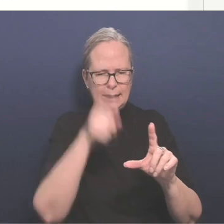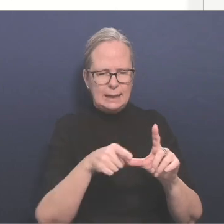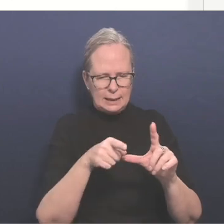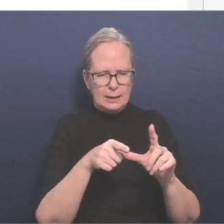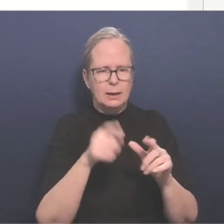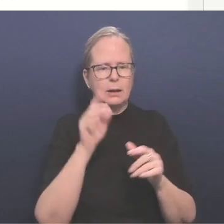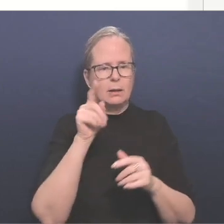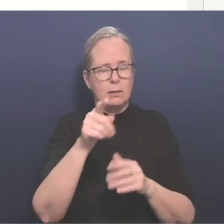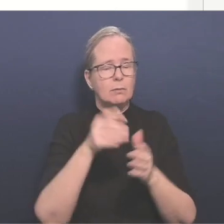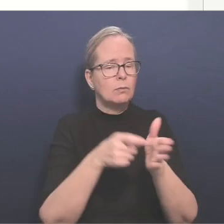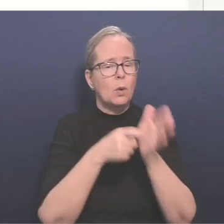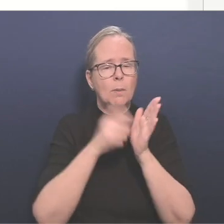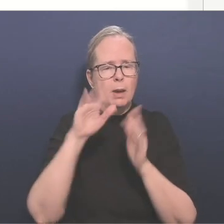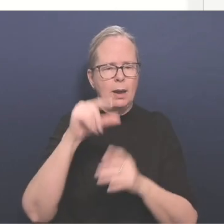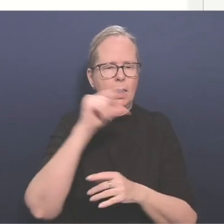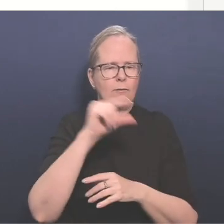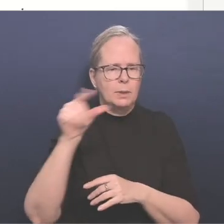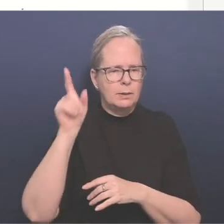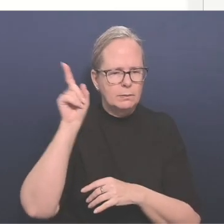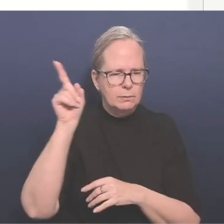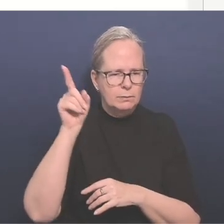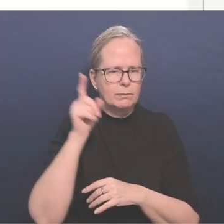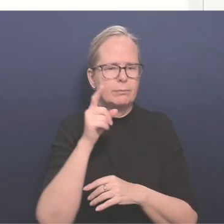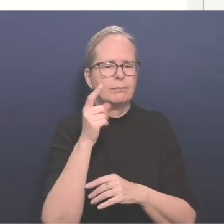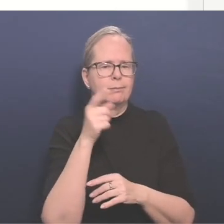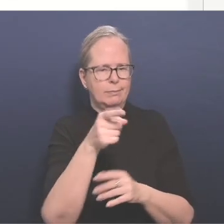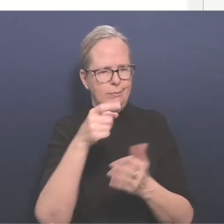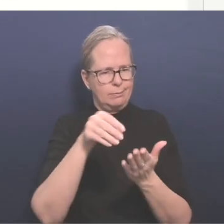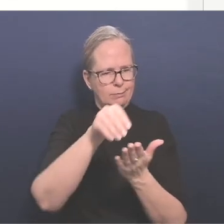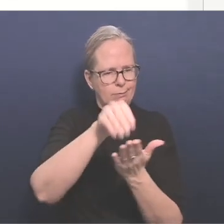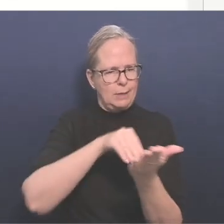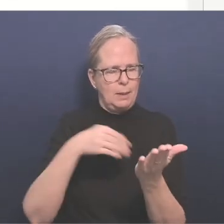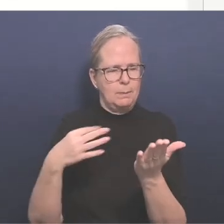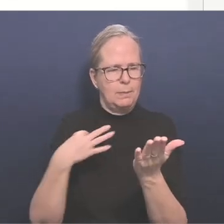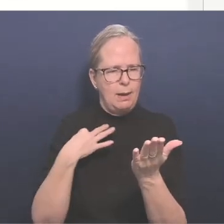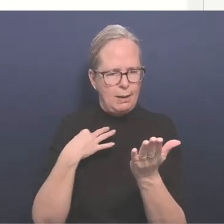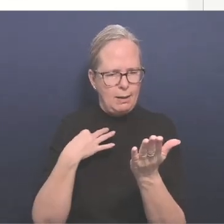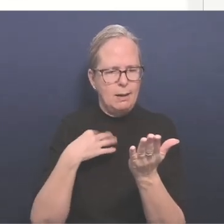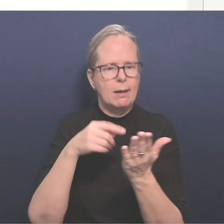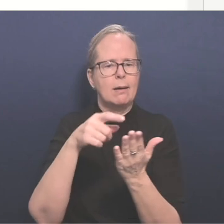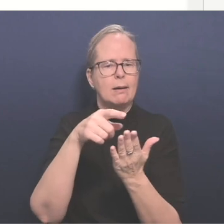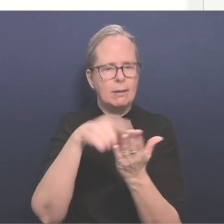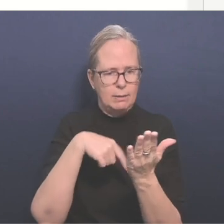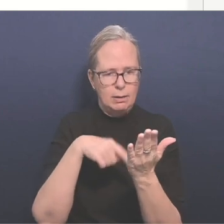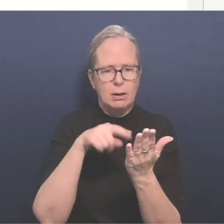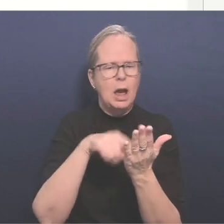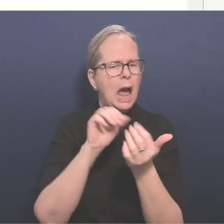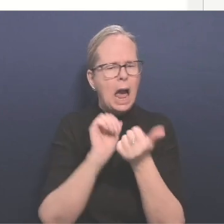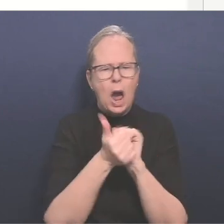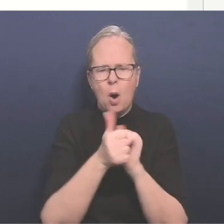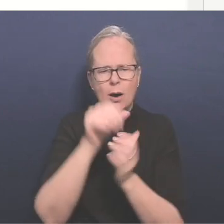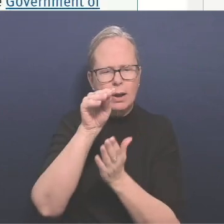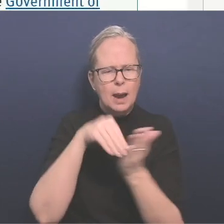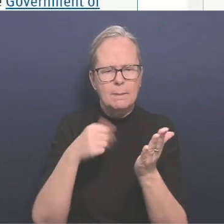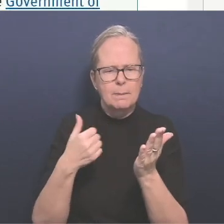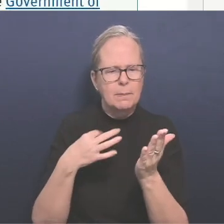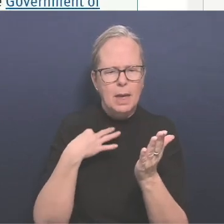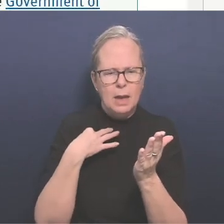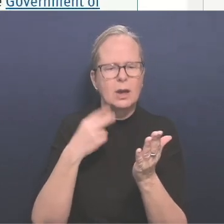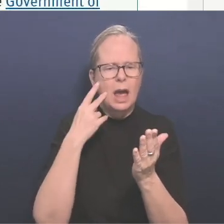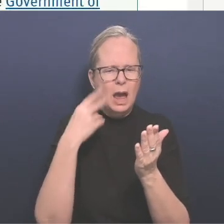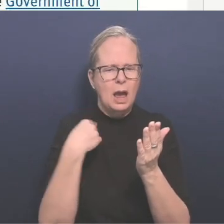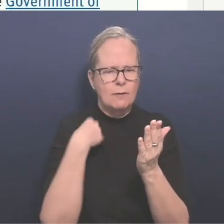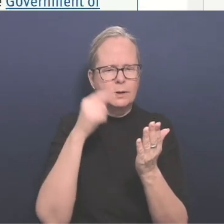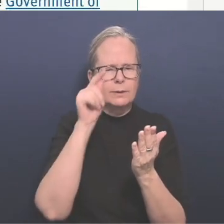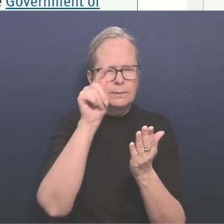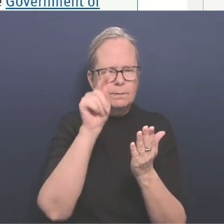can print, and the entire benefit generated can be printed, and Aisha and